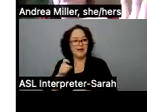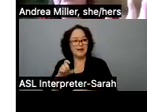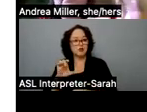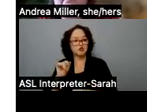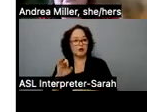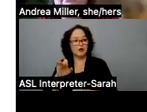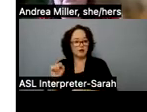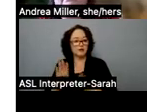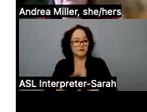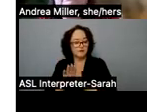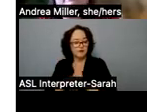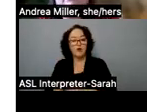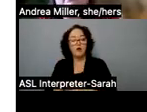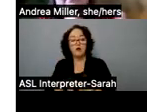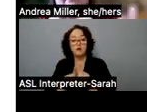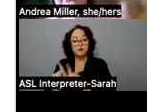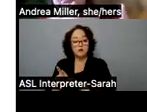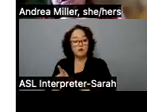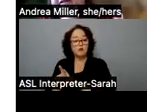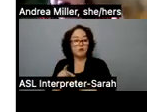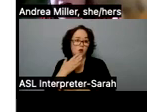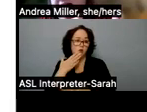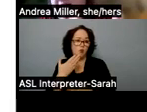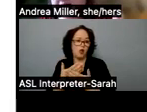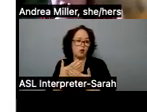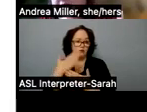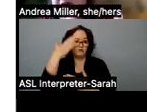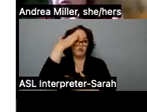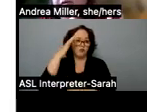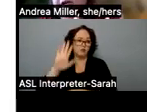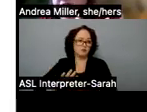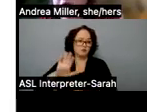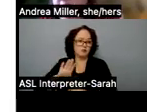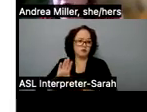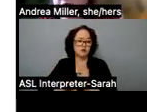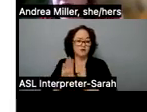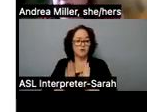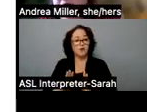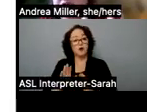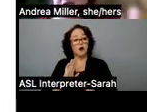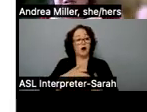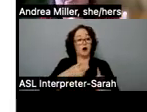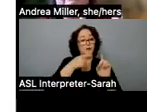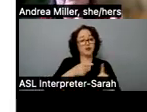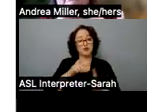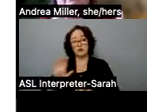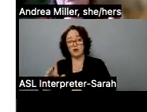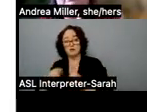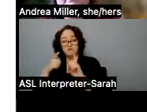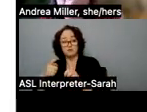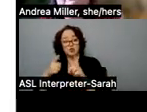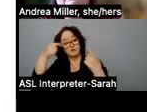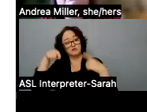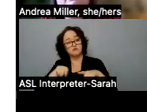well-known developer. The mission is aligning, and that's what I think is really important with these partnerships, is that you have a